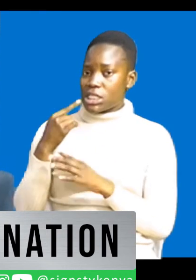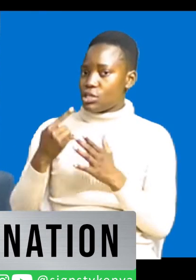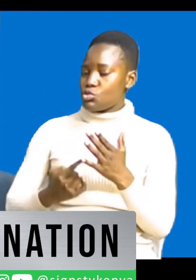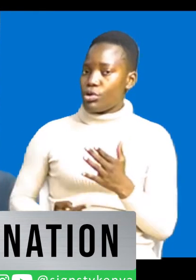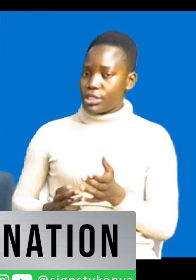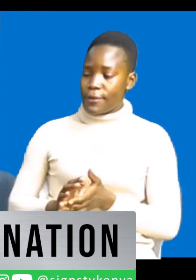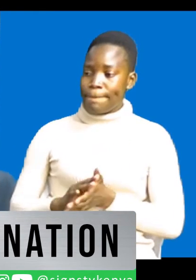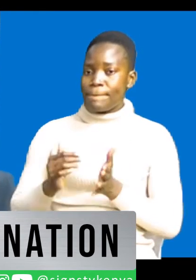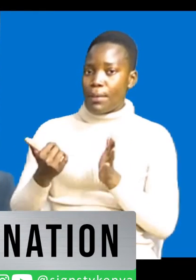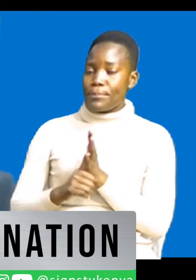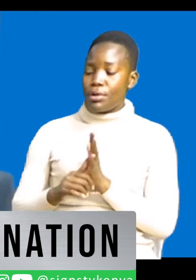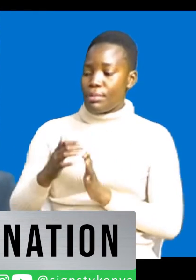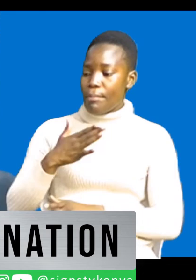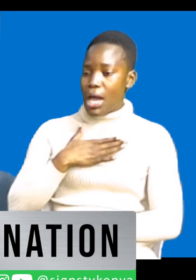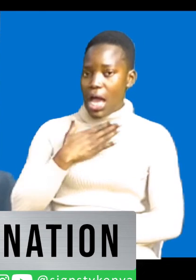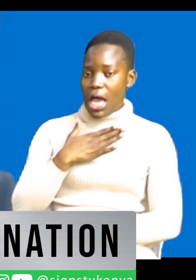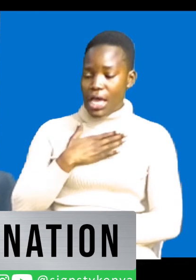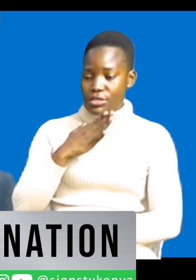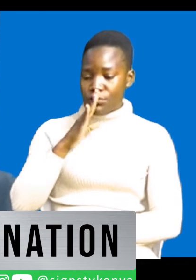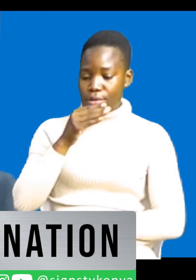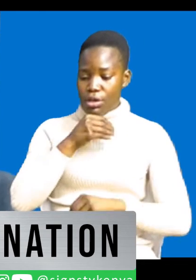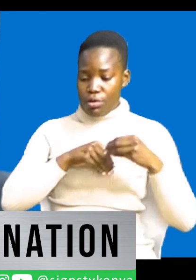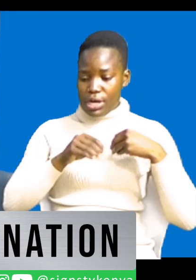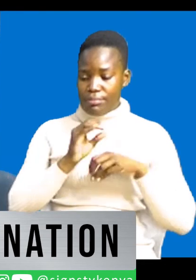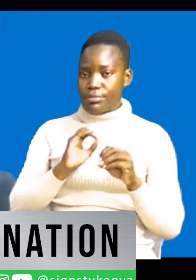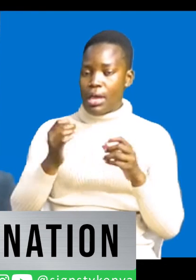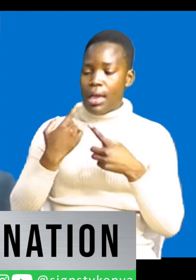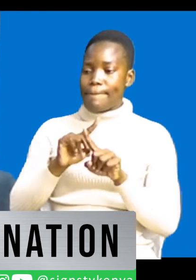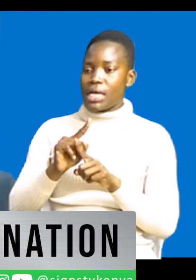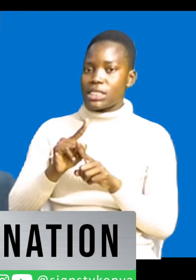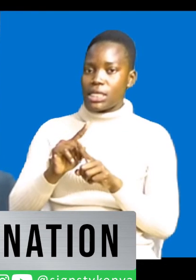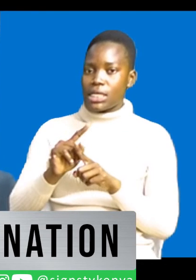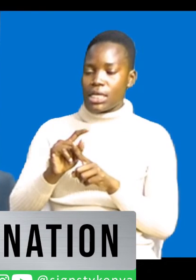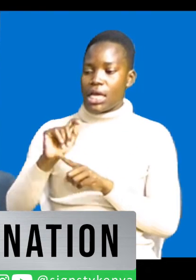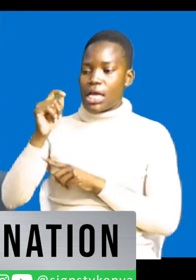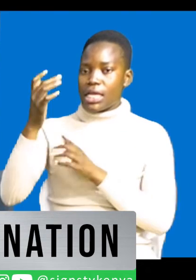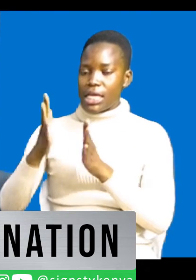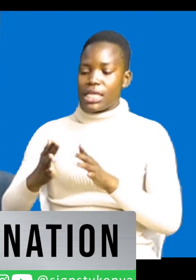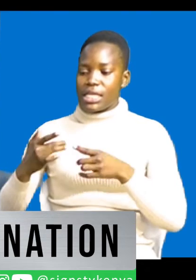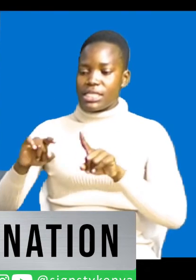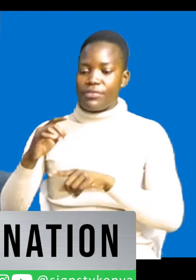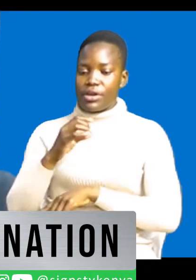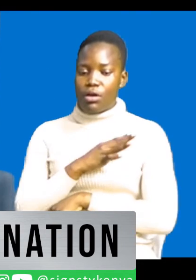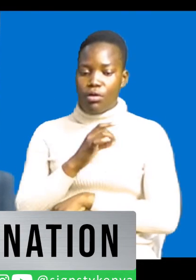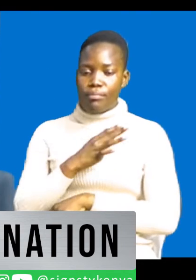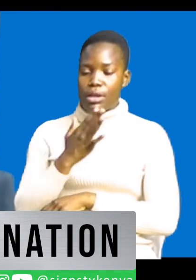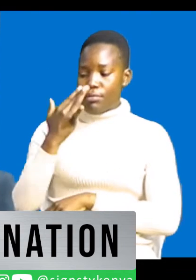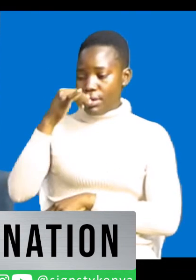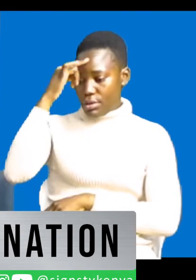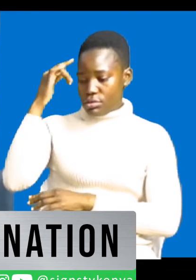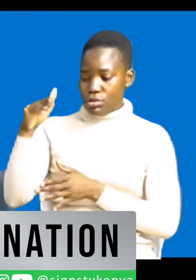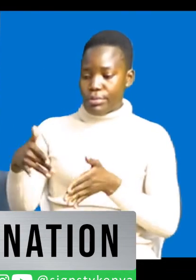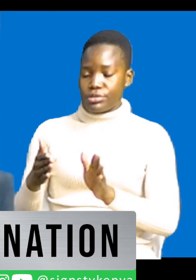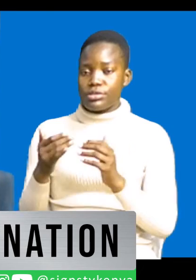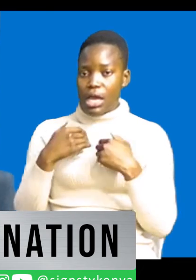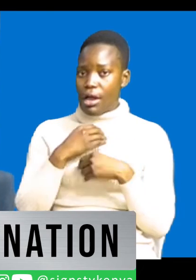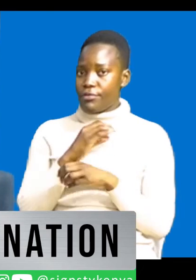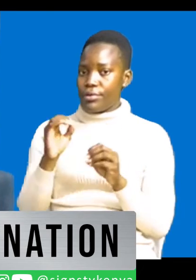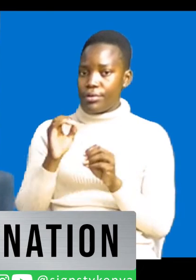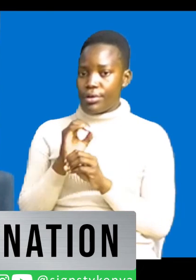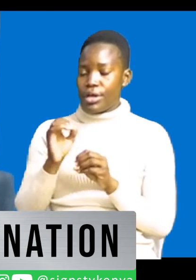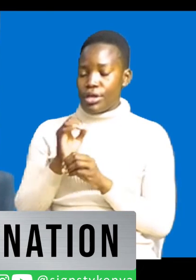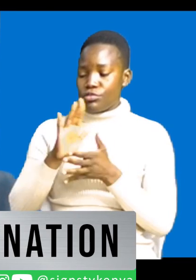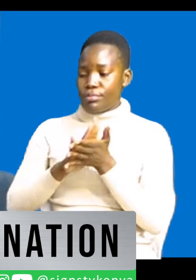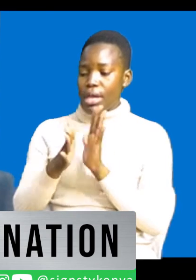alisema shida sio sisi kuwa corrupt, hata hawa wananchi they are just complaining because they don't have an opportunity to